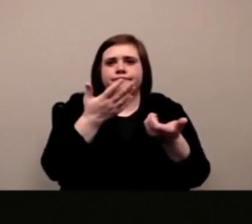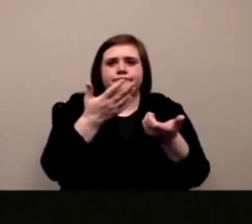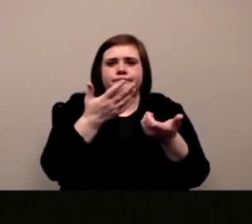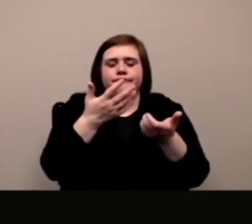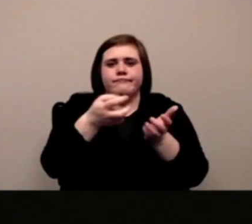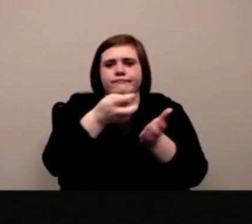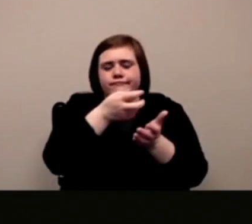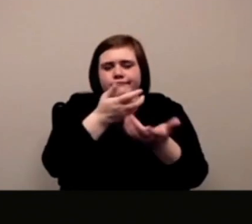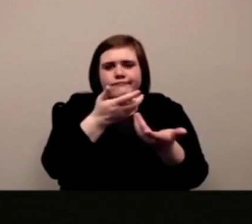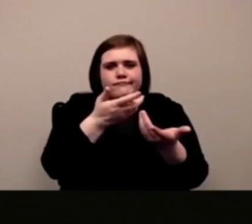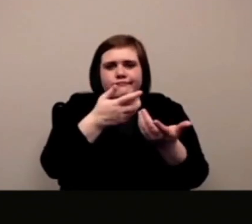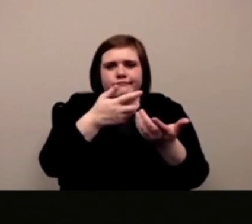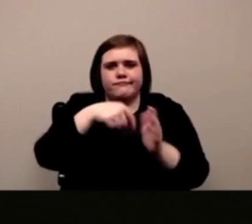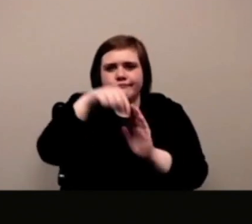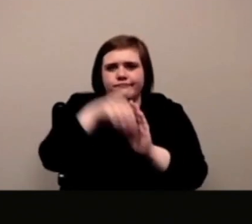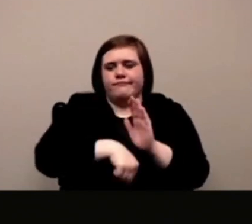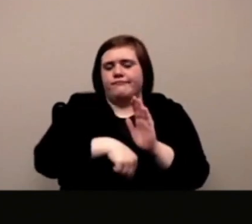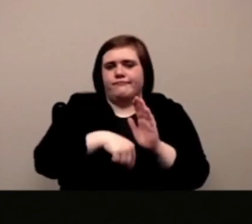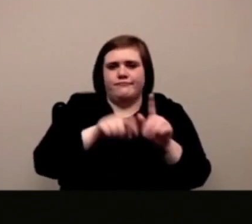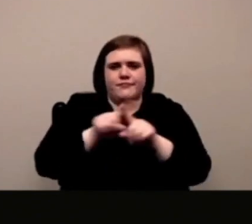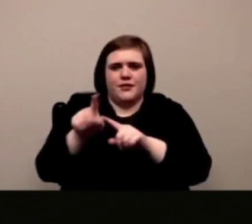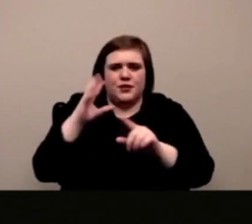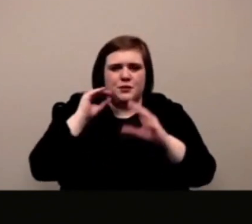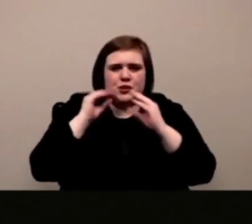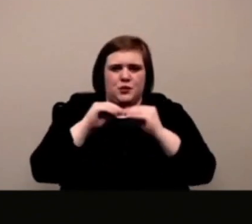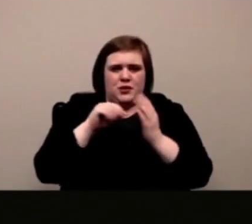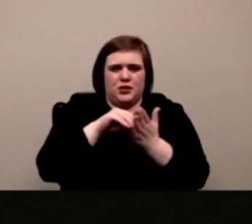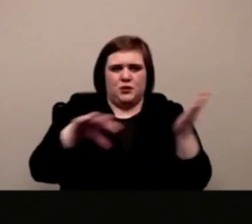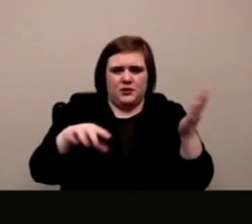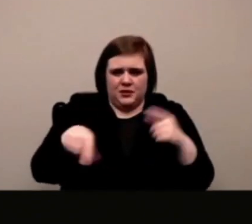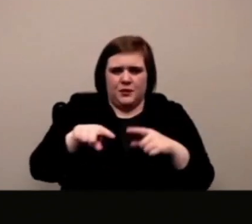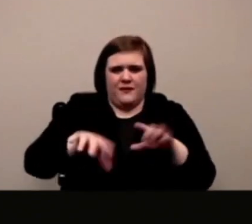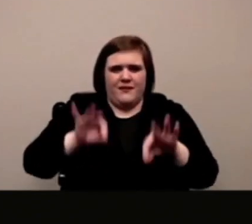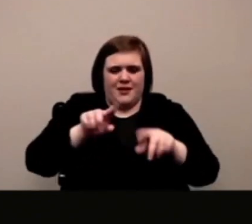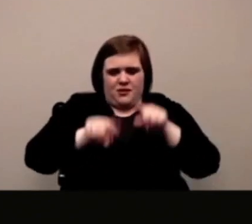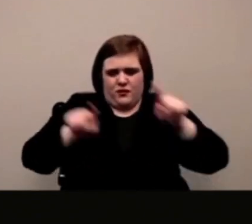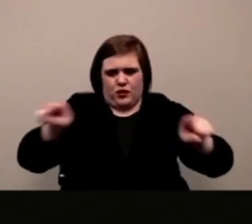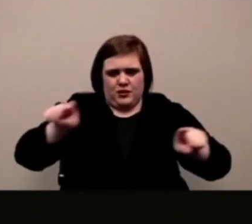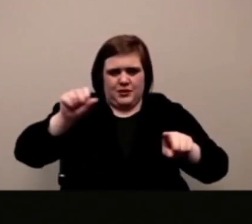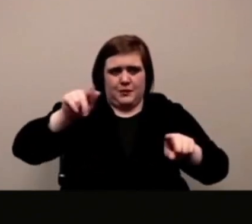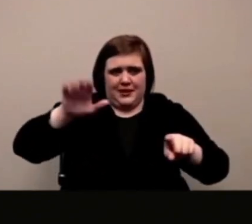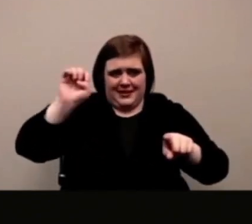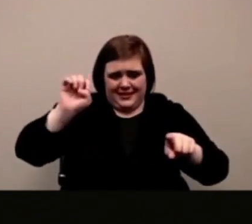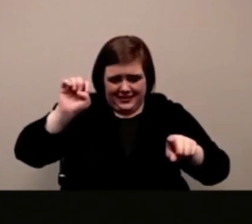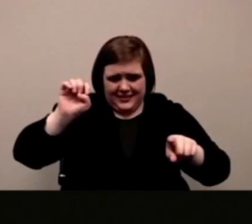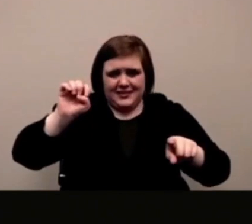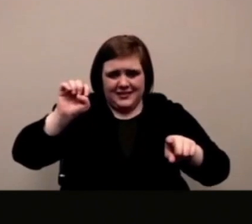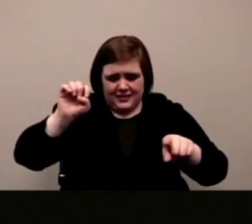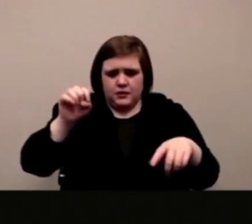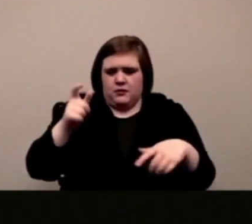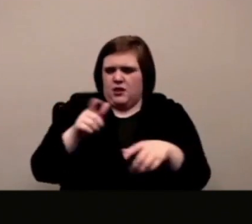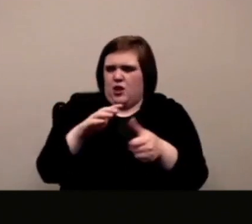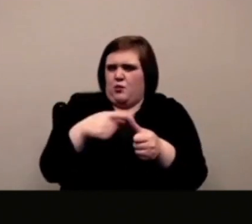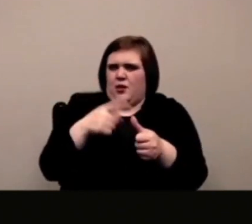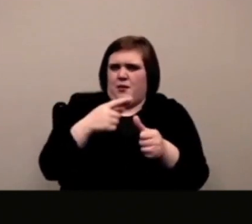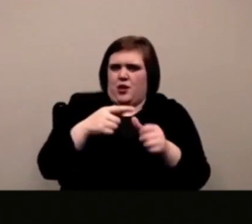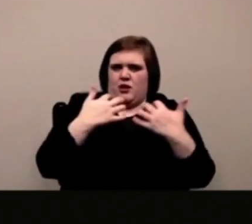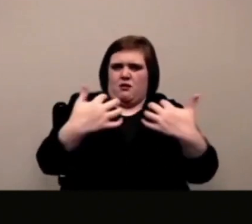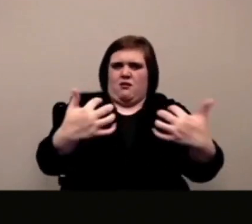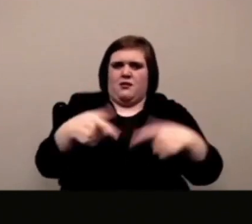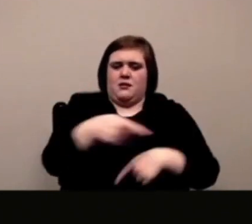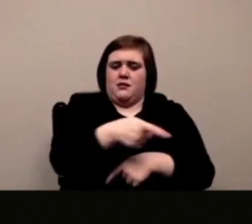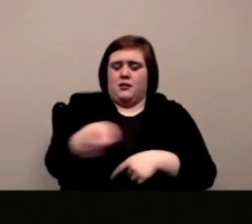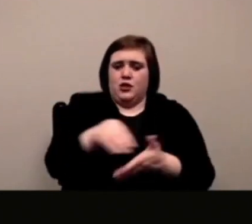to students. So sometimes what I've found in diverse spaces where, and again, our primary audience that we've worked with have been students